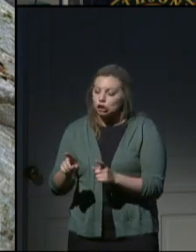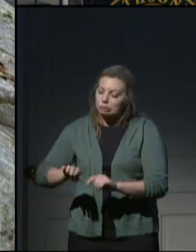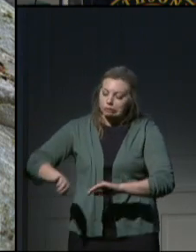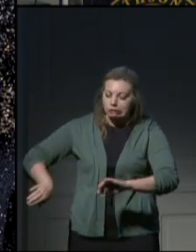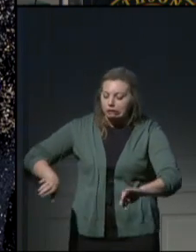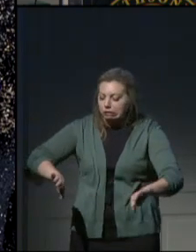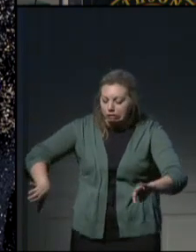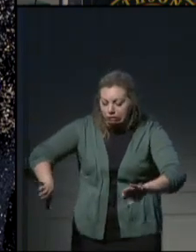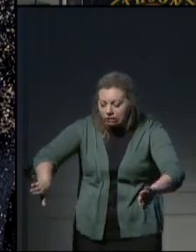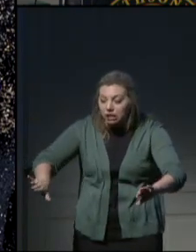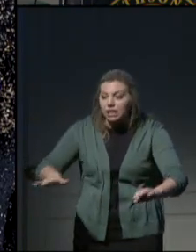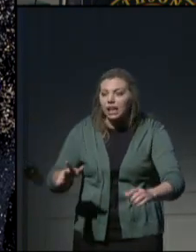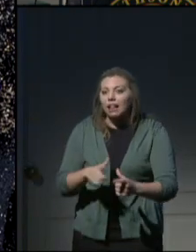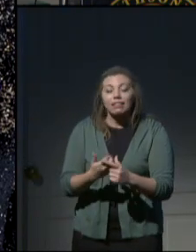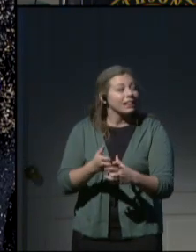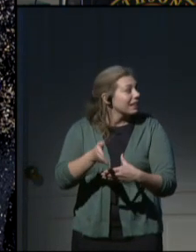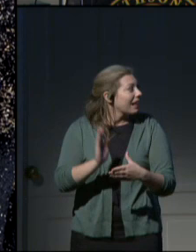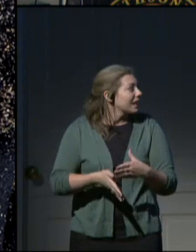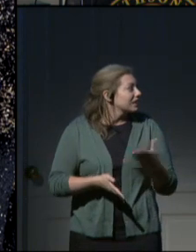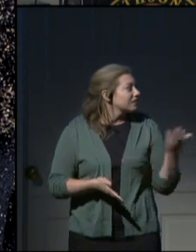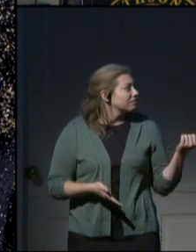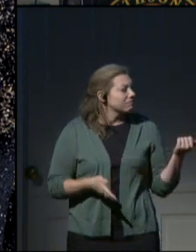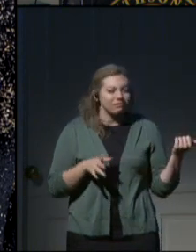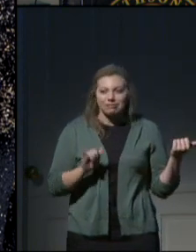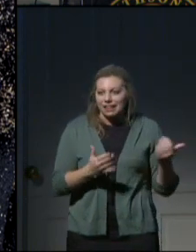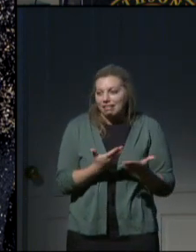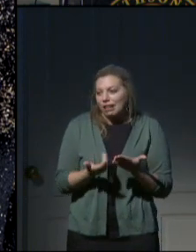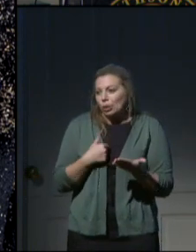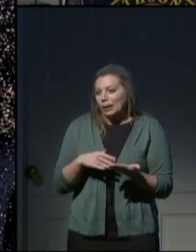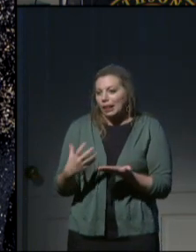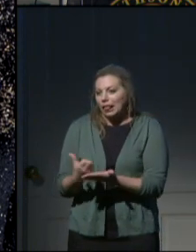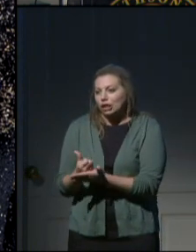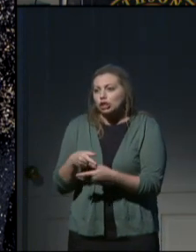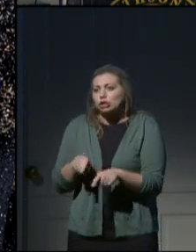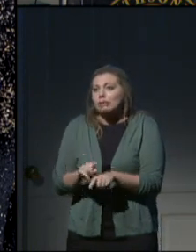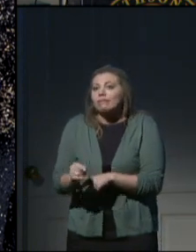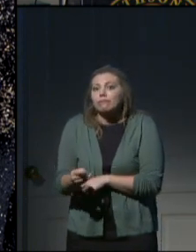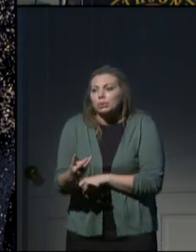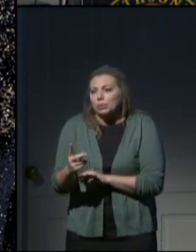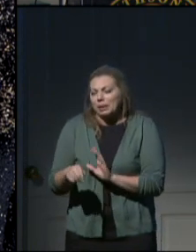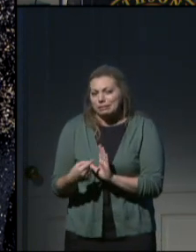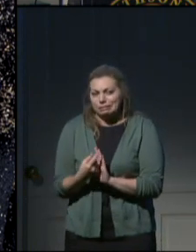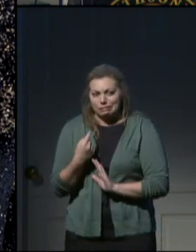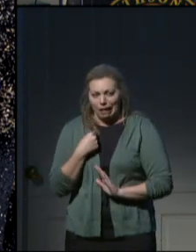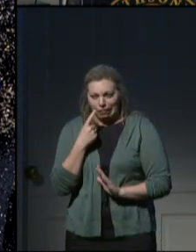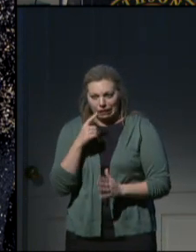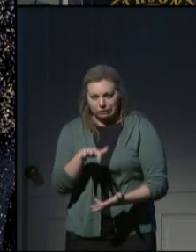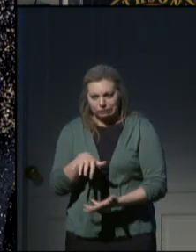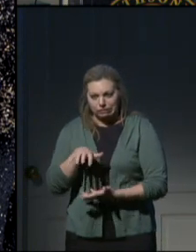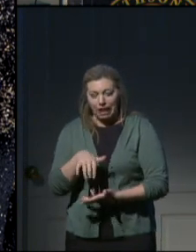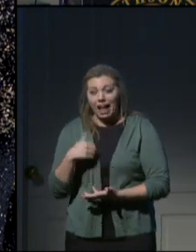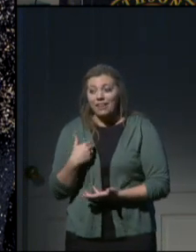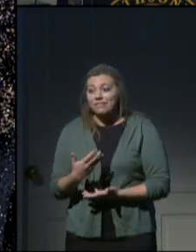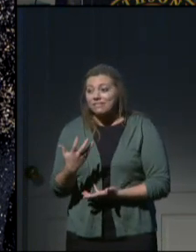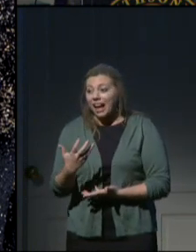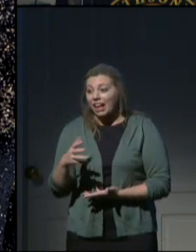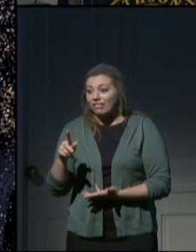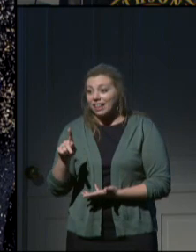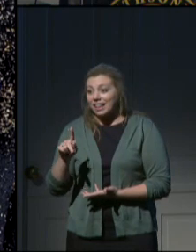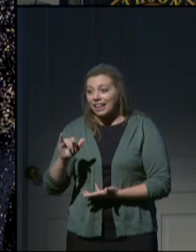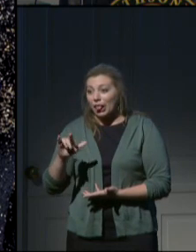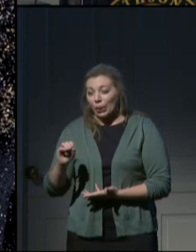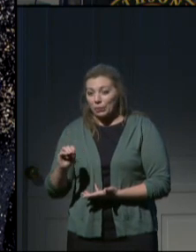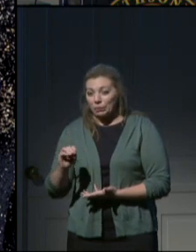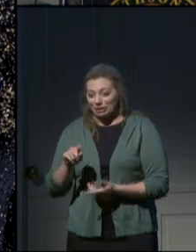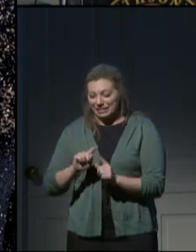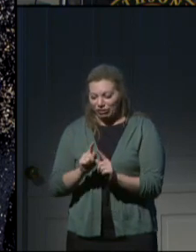it aside. And in the end, this was just the stuff we collected in a few hours. I think we took back like 5 kilos of these shards.